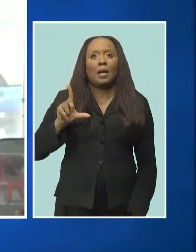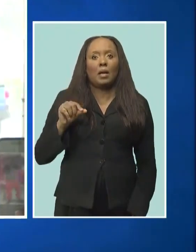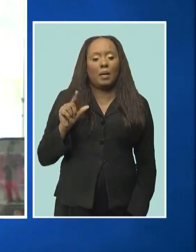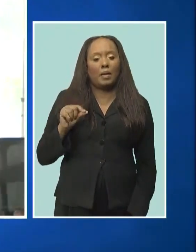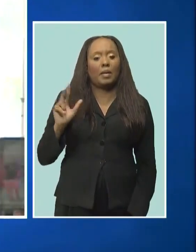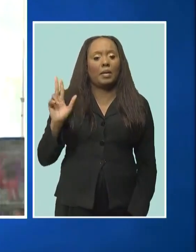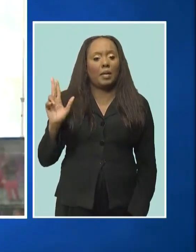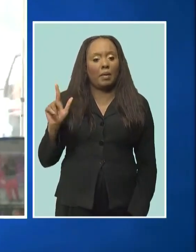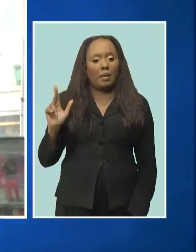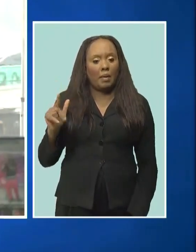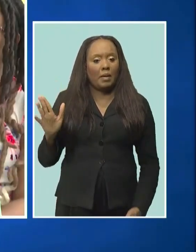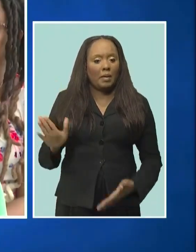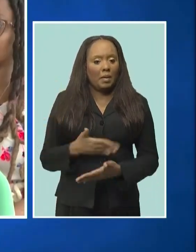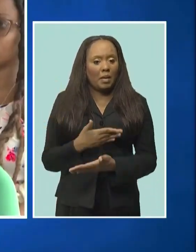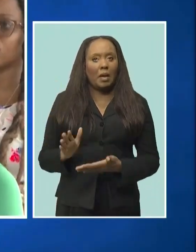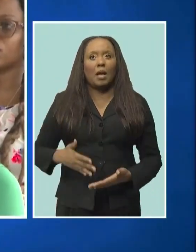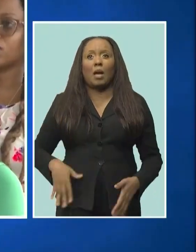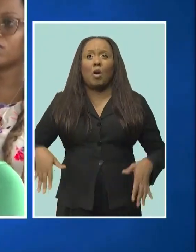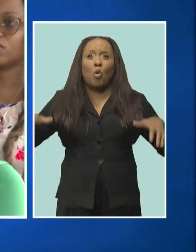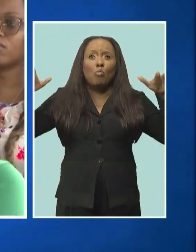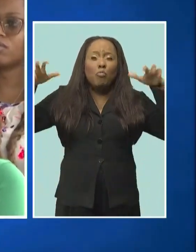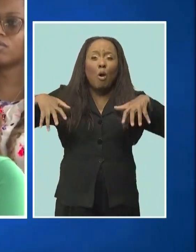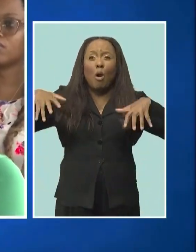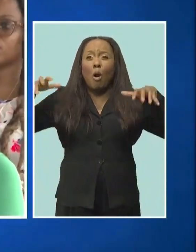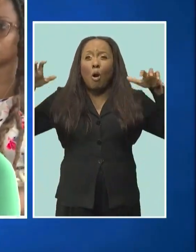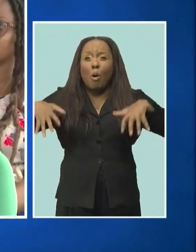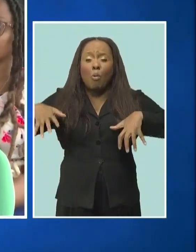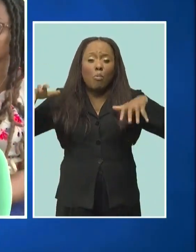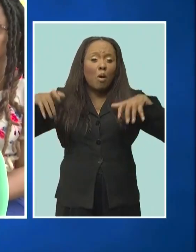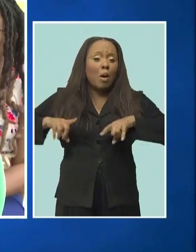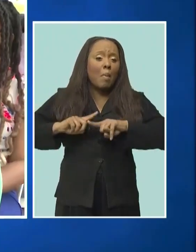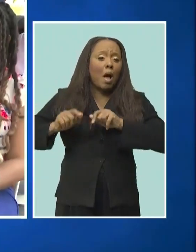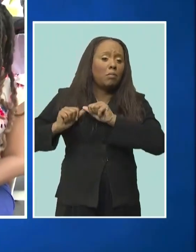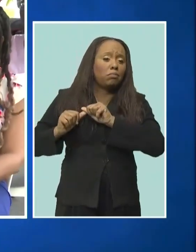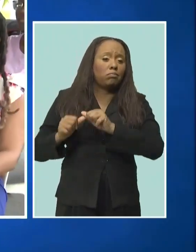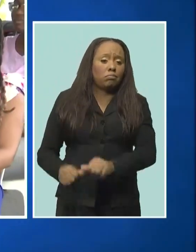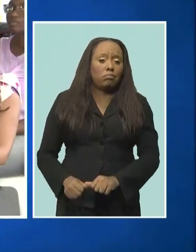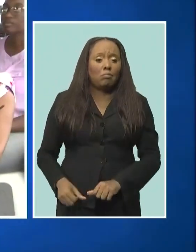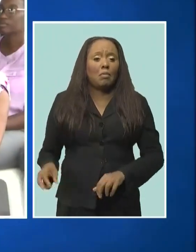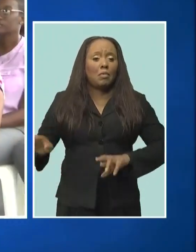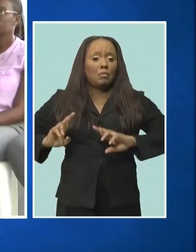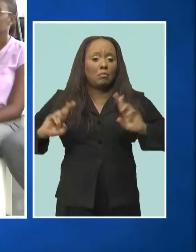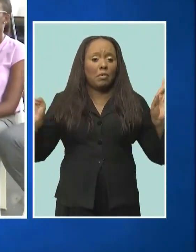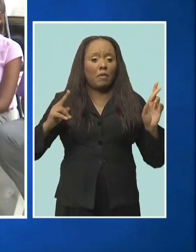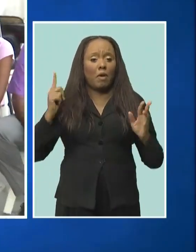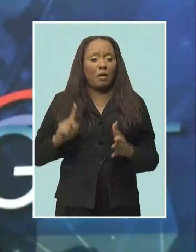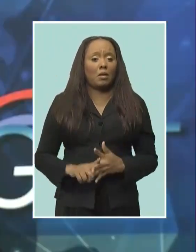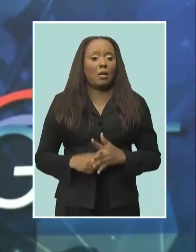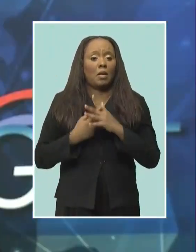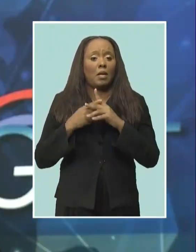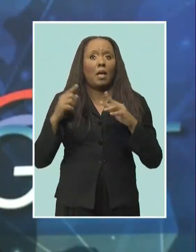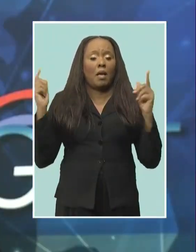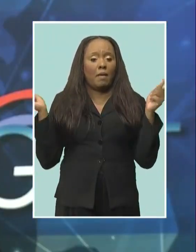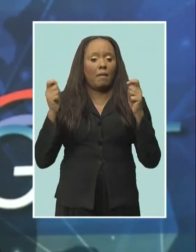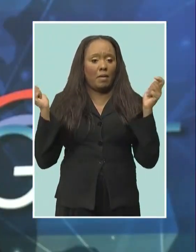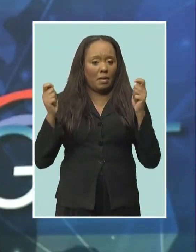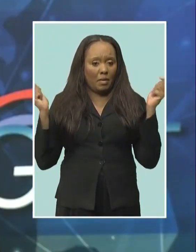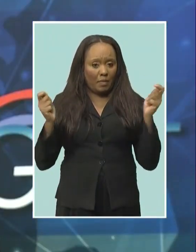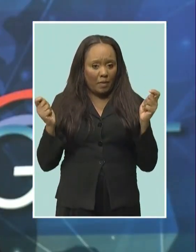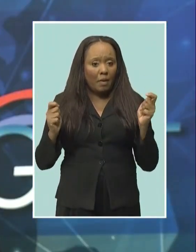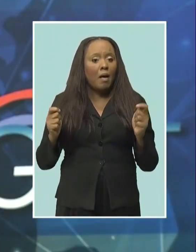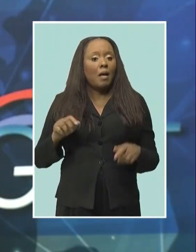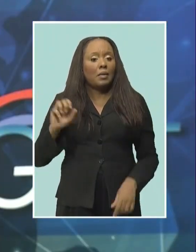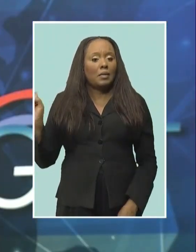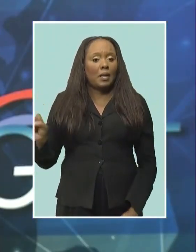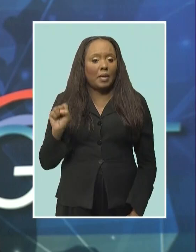All Over, and even the rain could not stop the jam as they all prepare for the traditional launch of this festival and vintage